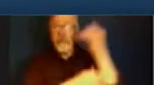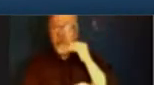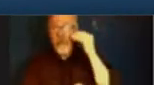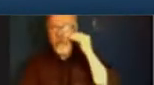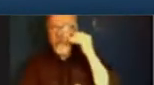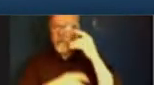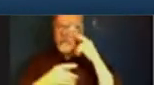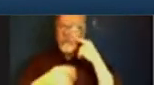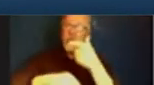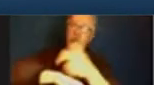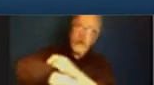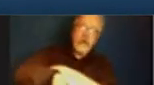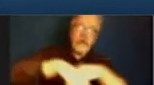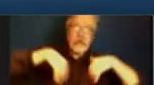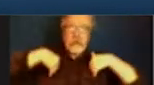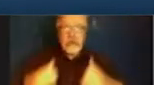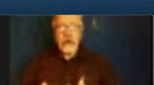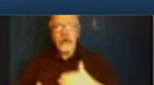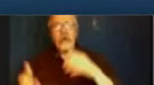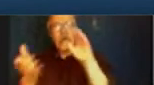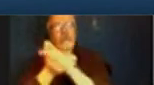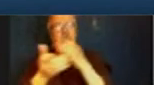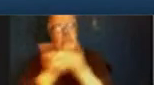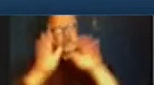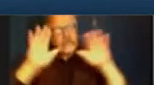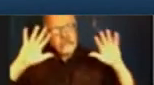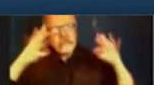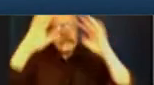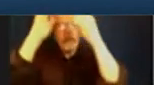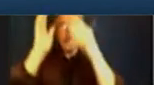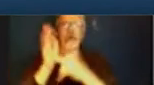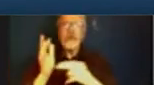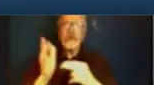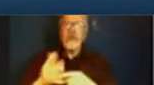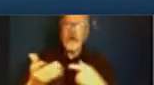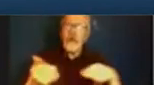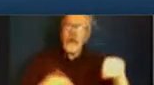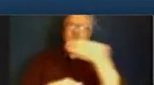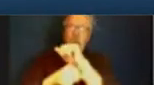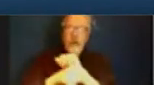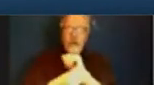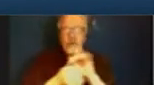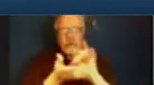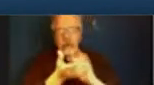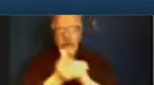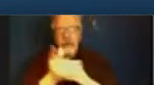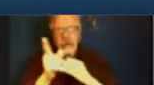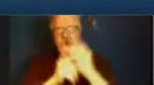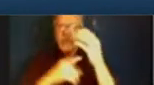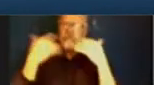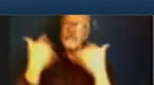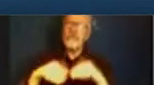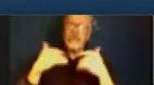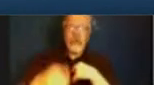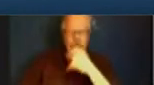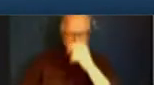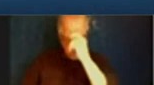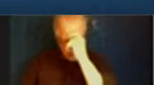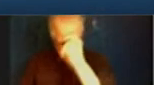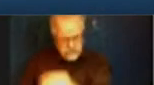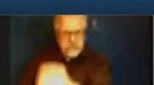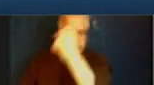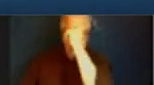hand, you know. I mean, you give a friend a hand. I was listening to Senator Tim Keating. He was trapped in the interstate in Virginia in the ice storm